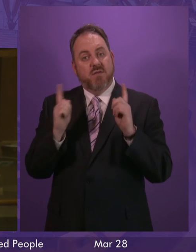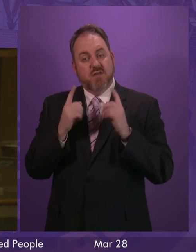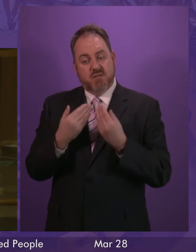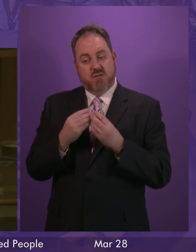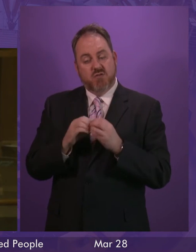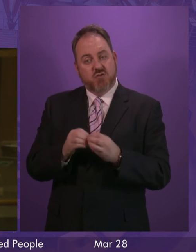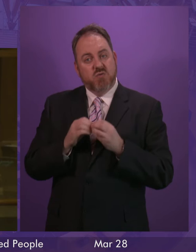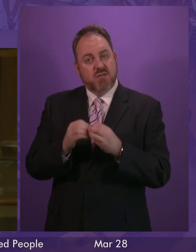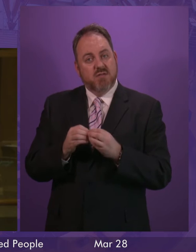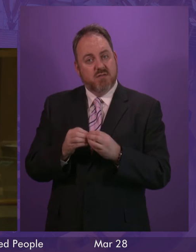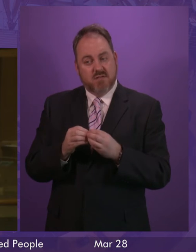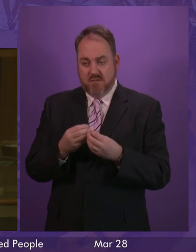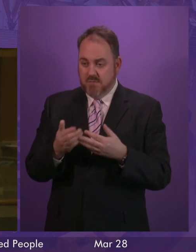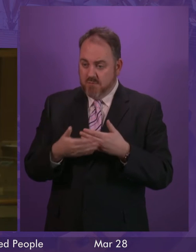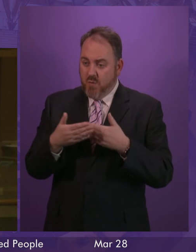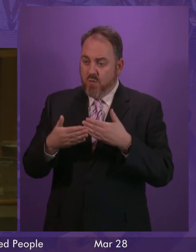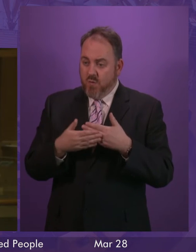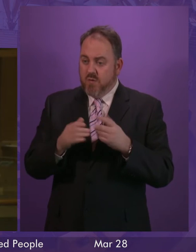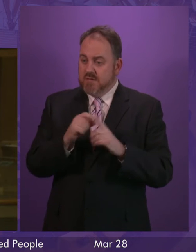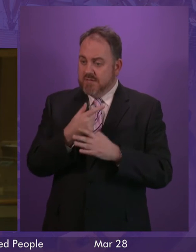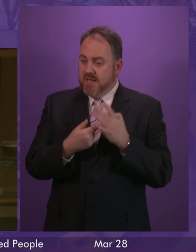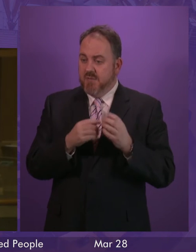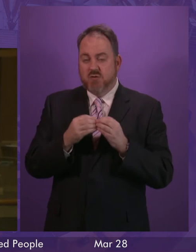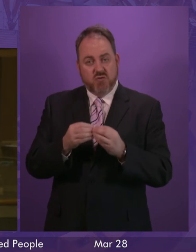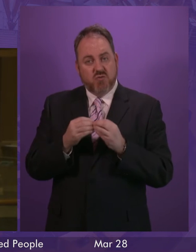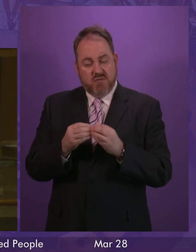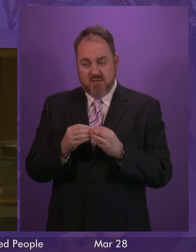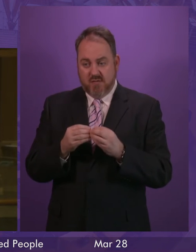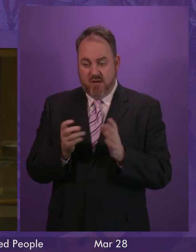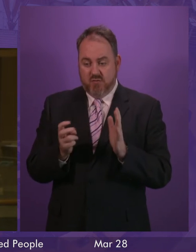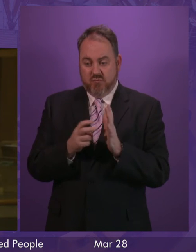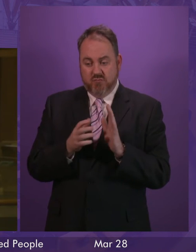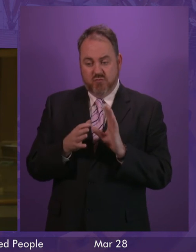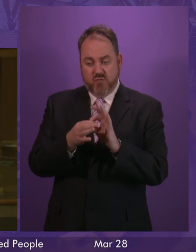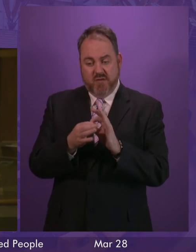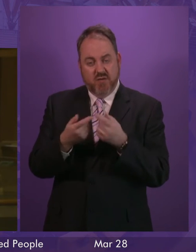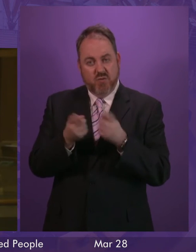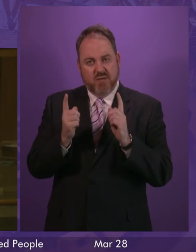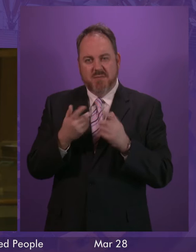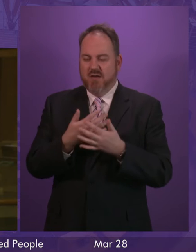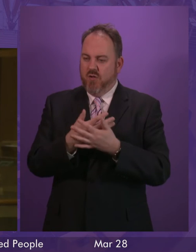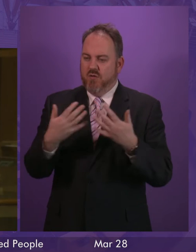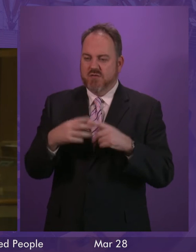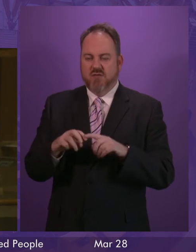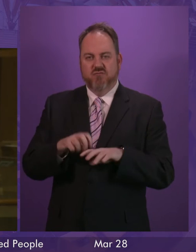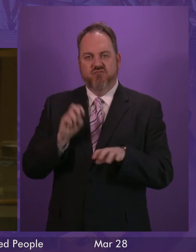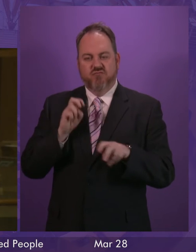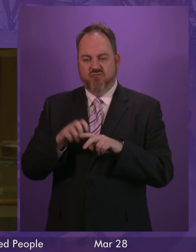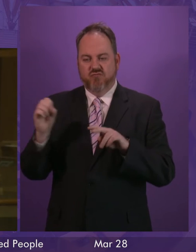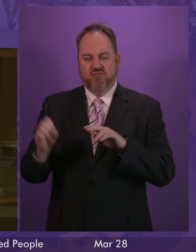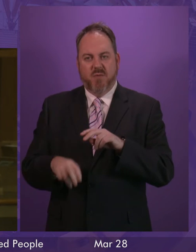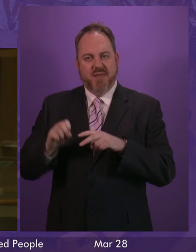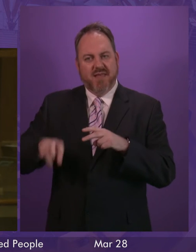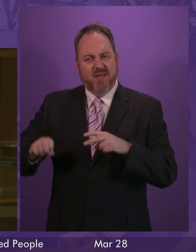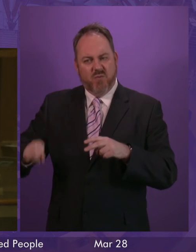students were less likely than non-disabled students to successfully complete their qualifications. Child Poverty Action Group have highlighted that part of the